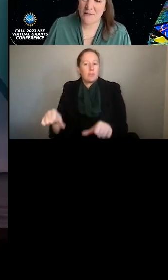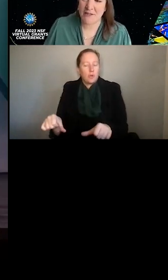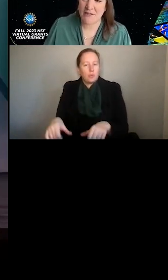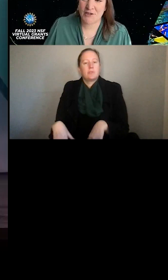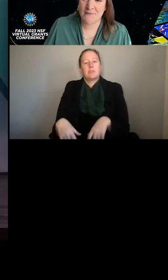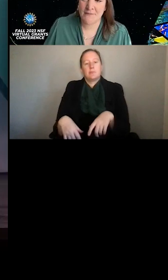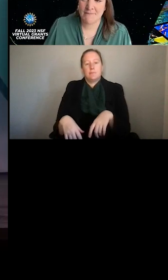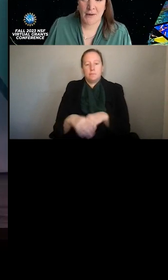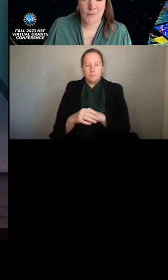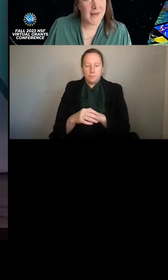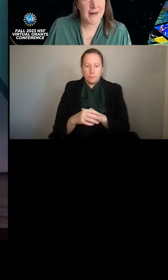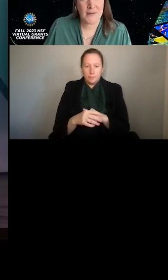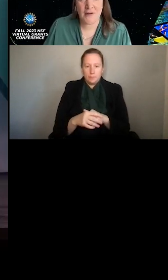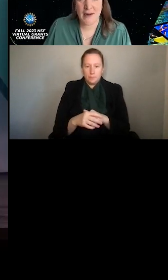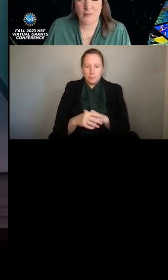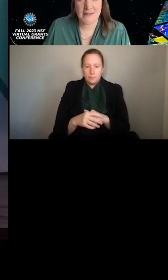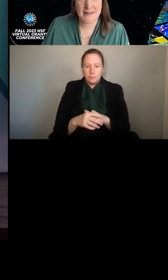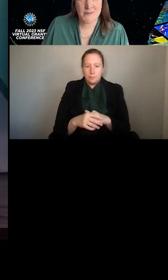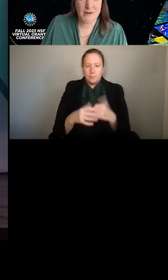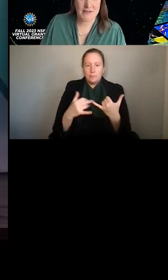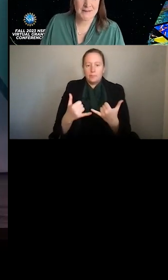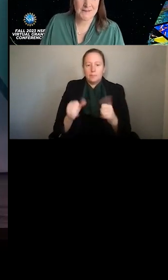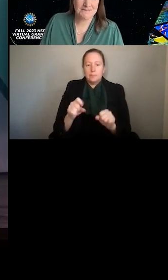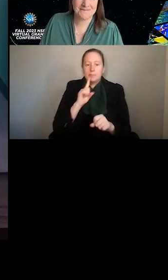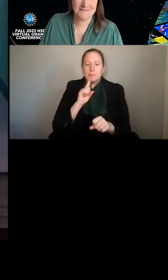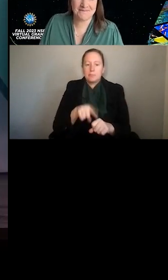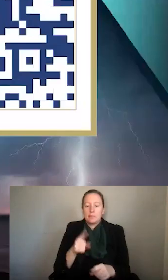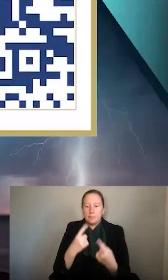slash outreach. And with that, I am very happy to take some questions.